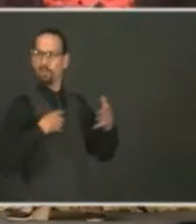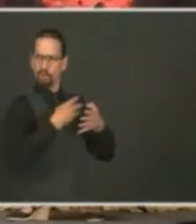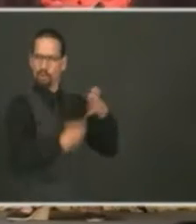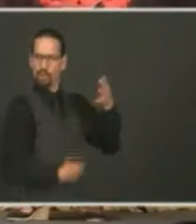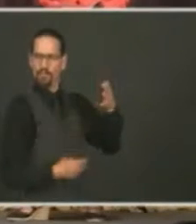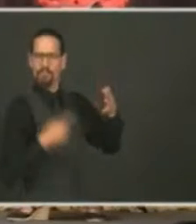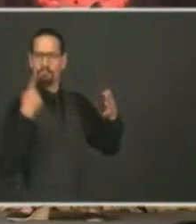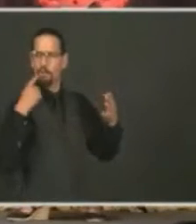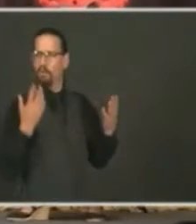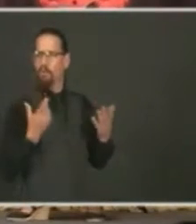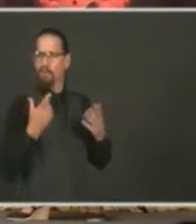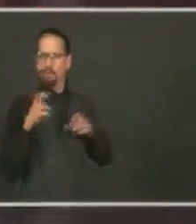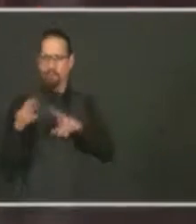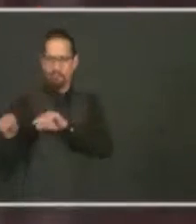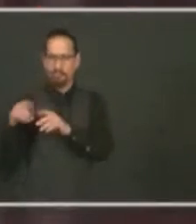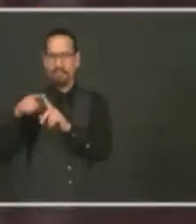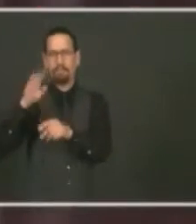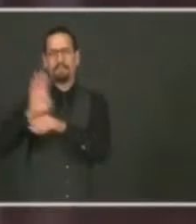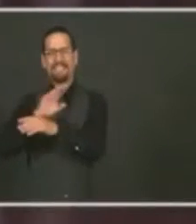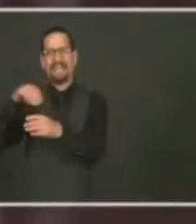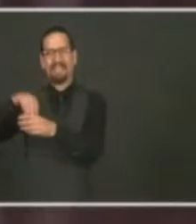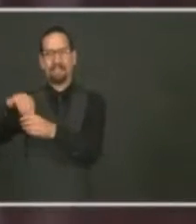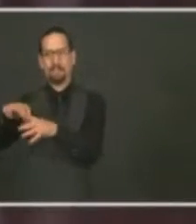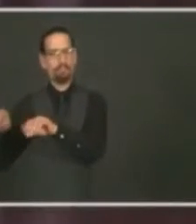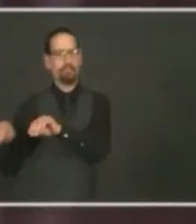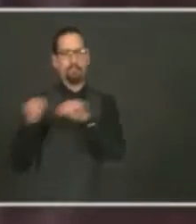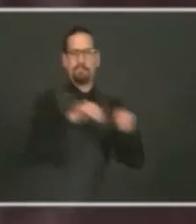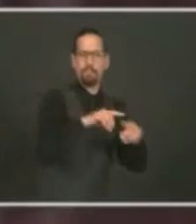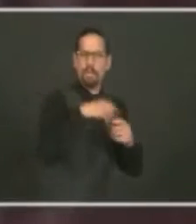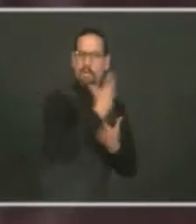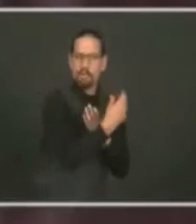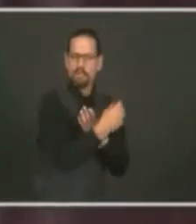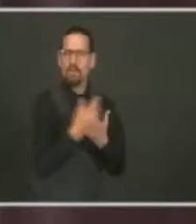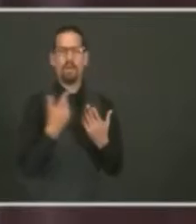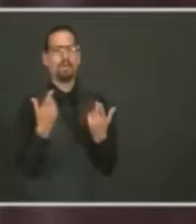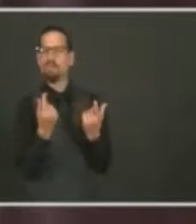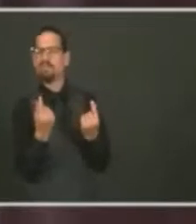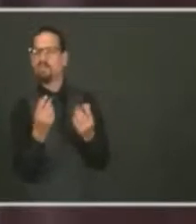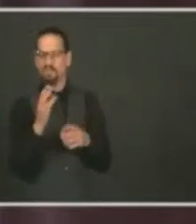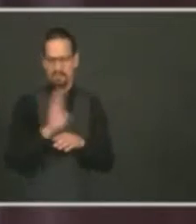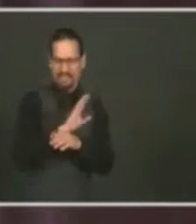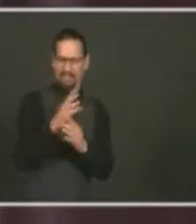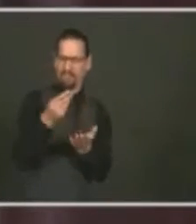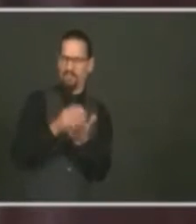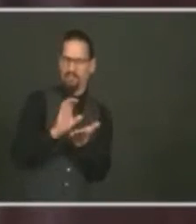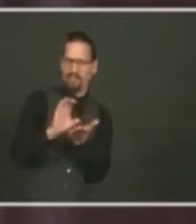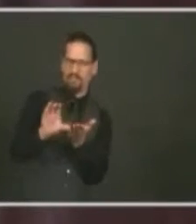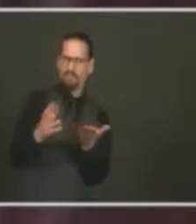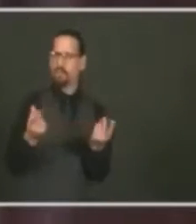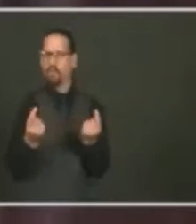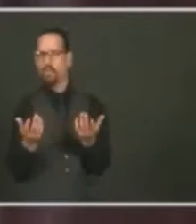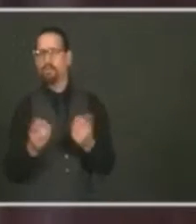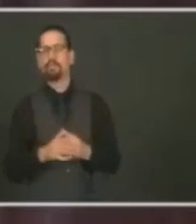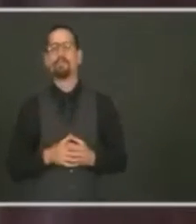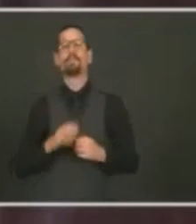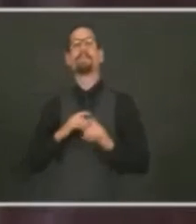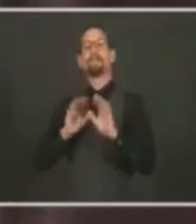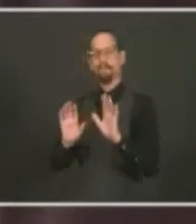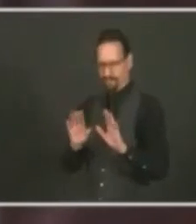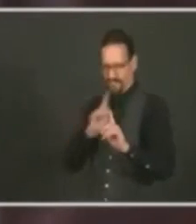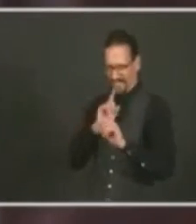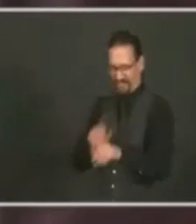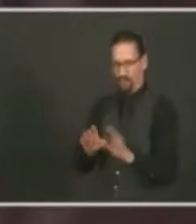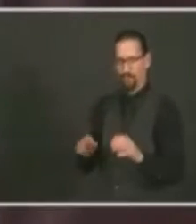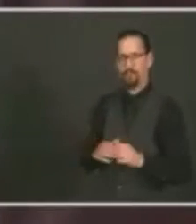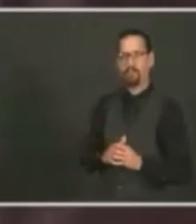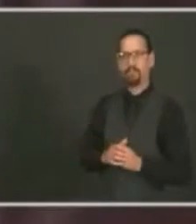of other kinds? It's for any entity who needs help taking the business outside,